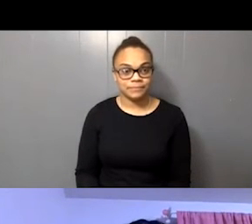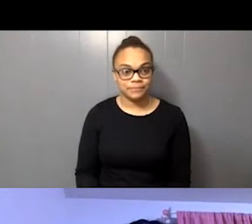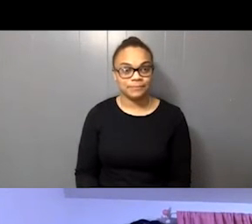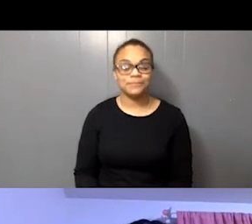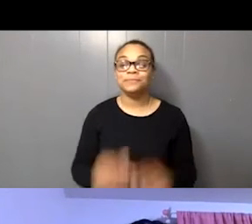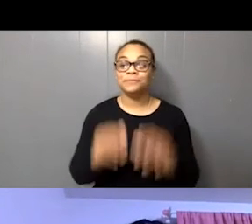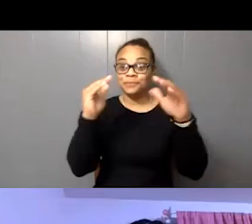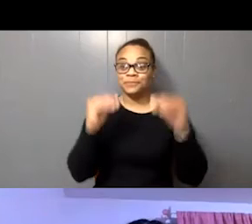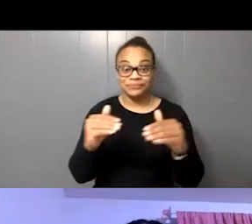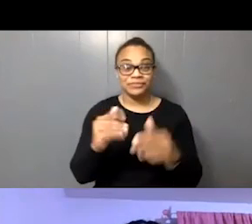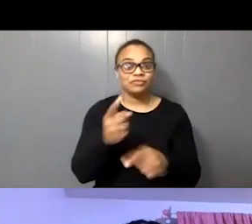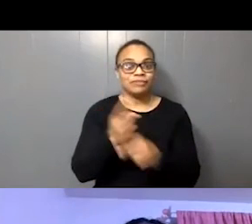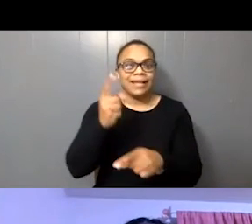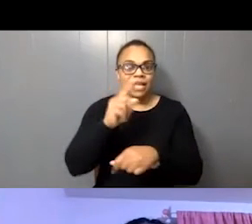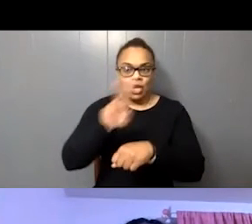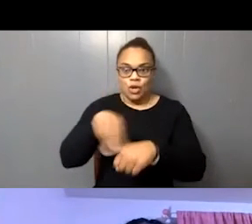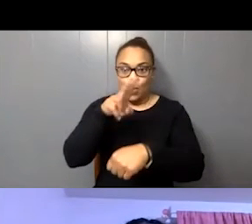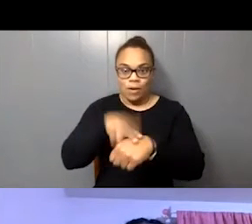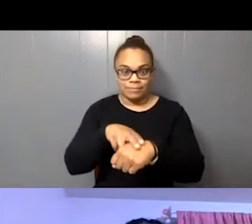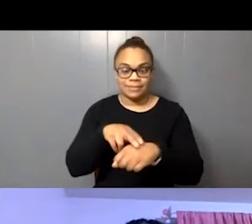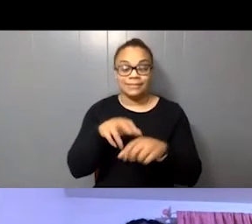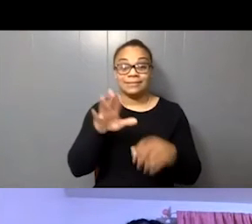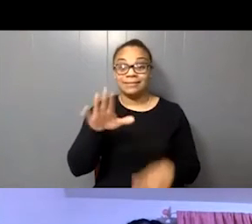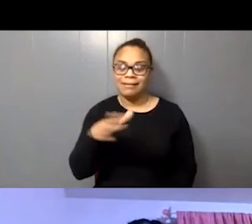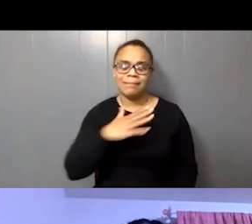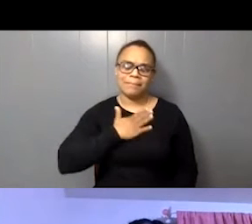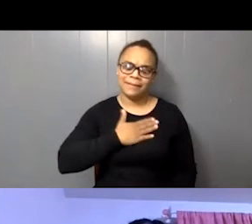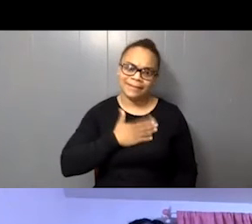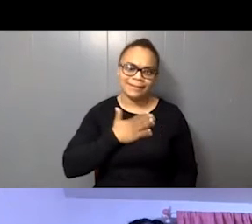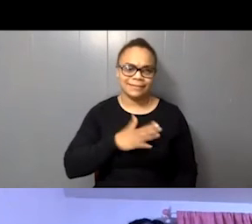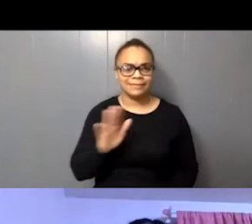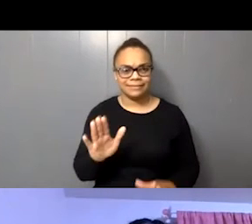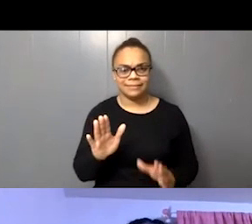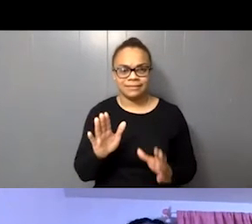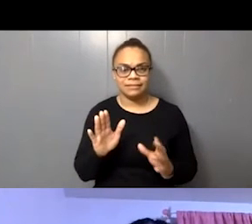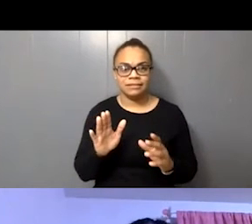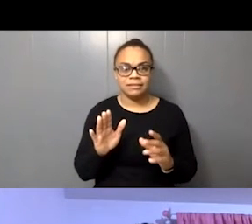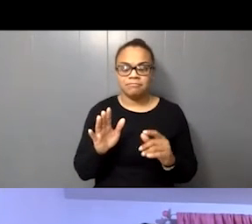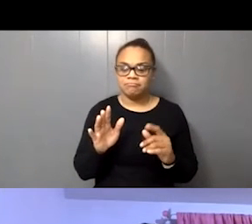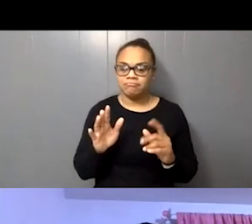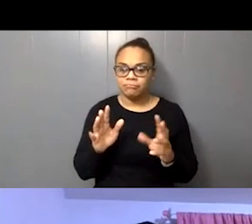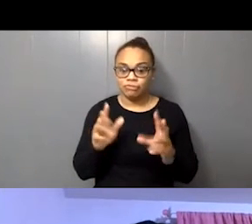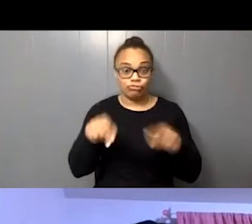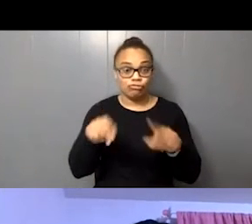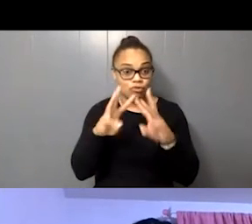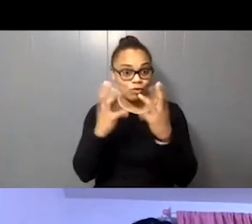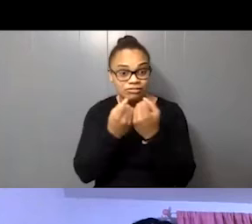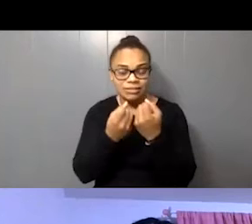norms. Please make sure that we all speak at one time. Please don't make